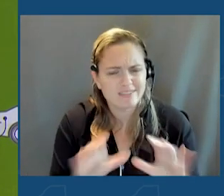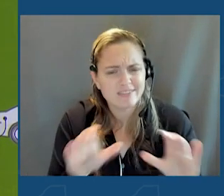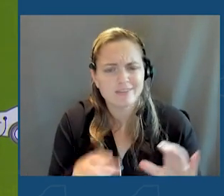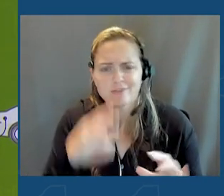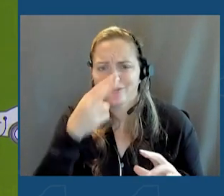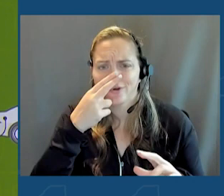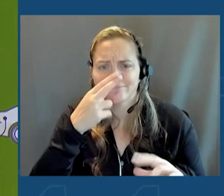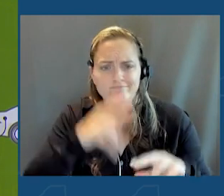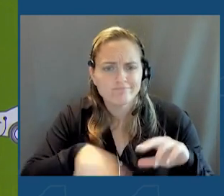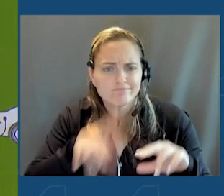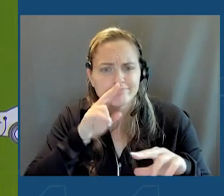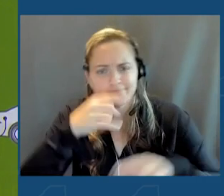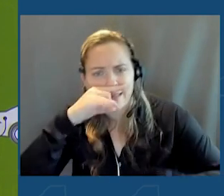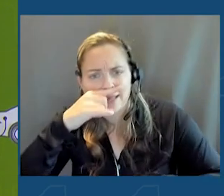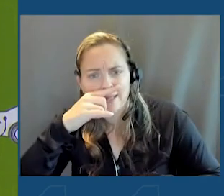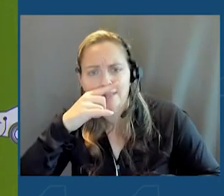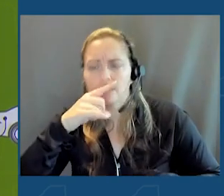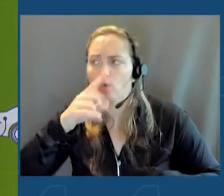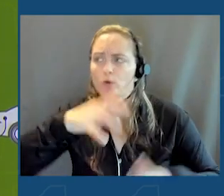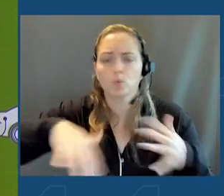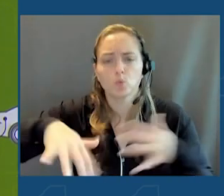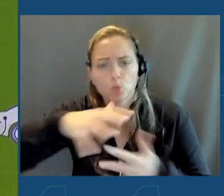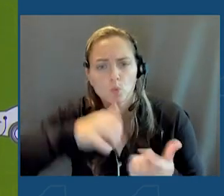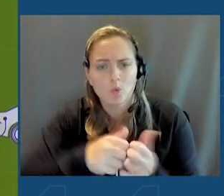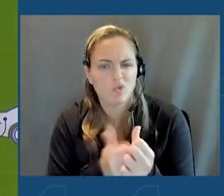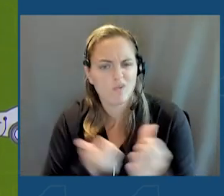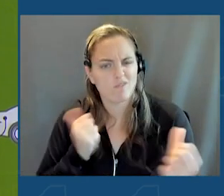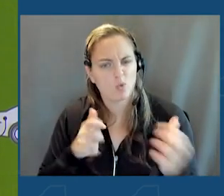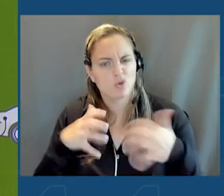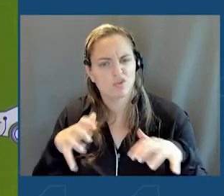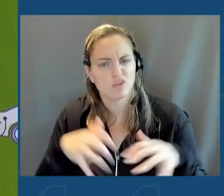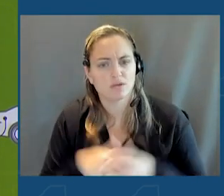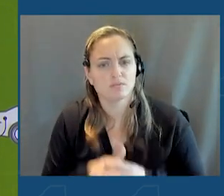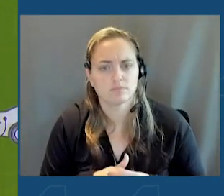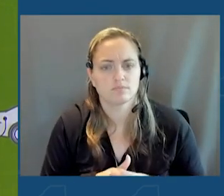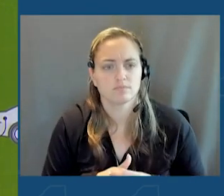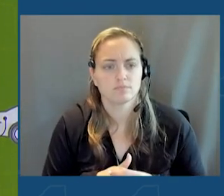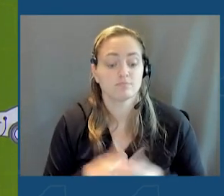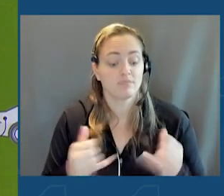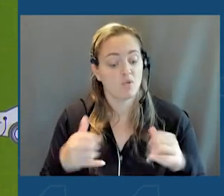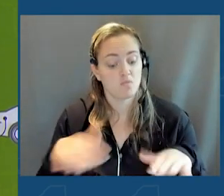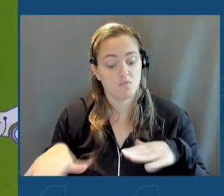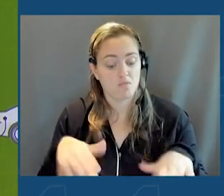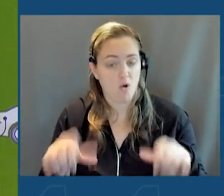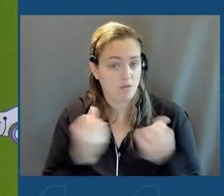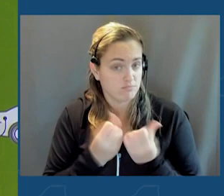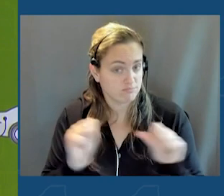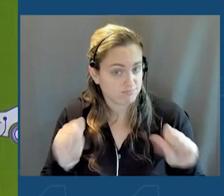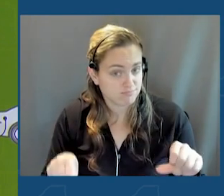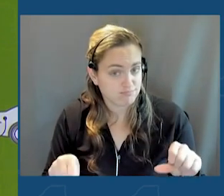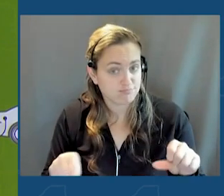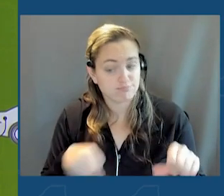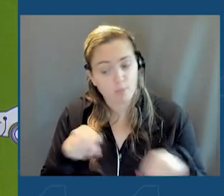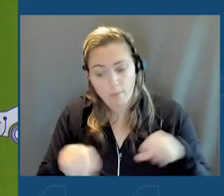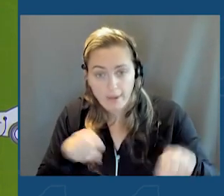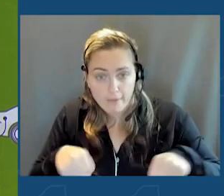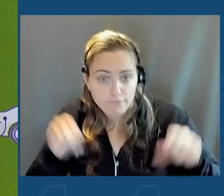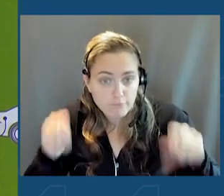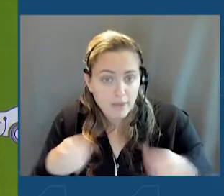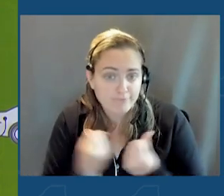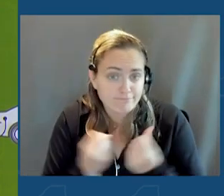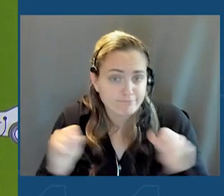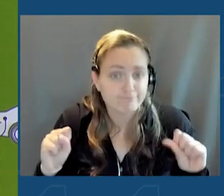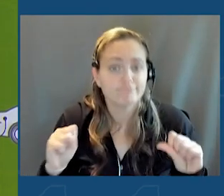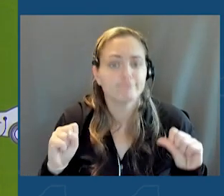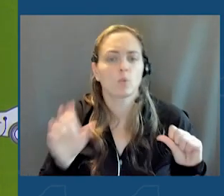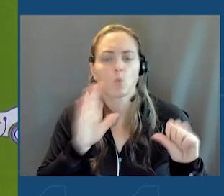anybody who just wants to get around and avoid the traffic. You can now walk safely, ride your bike safely, and we're going to do